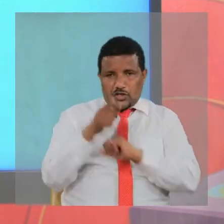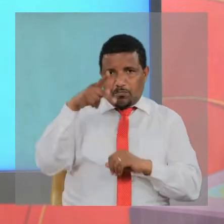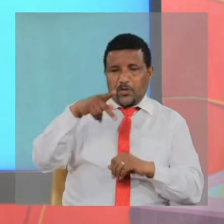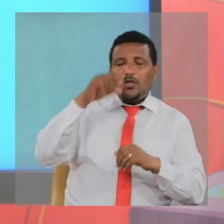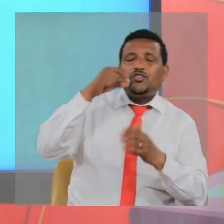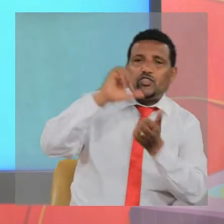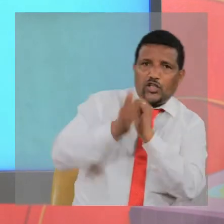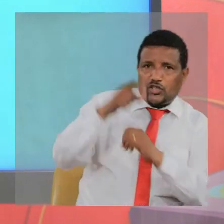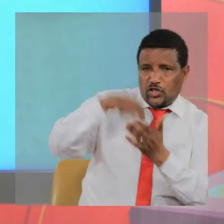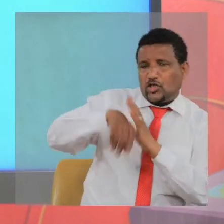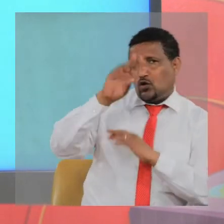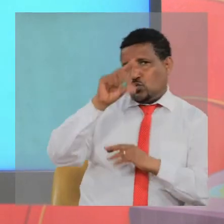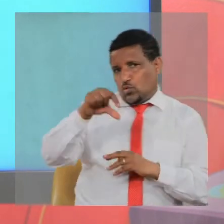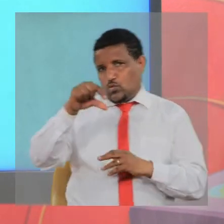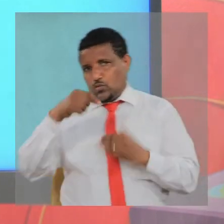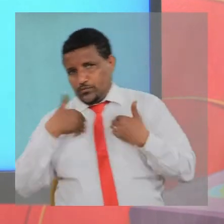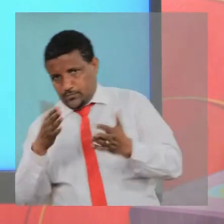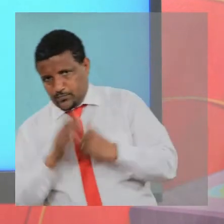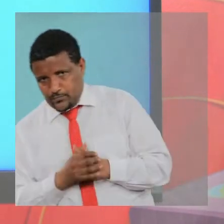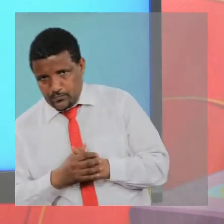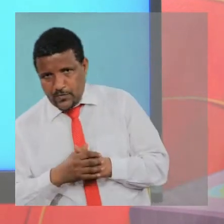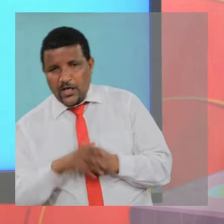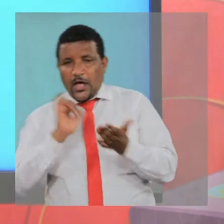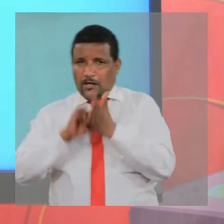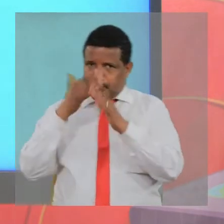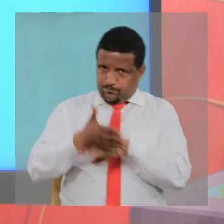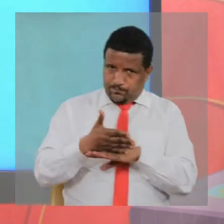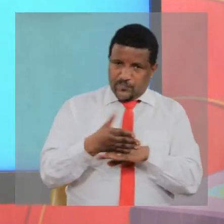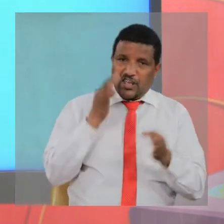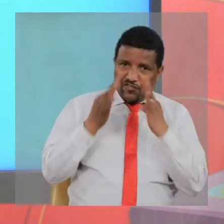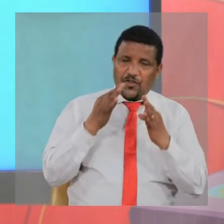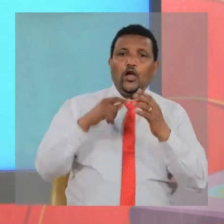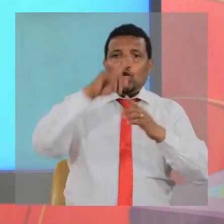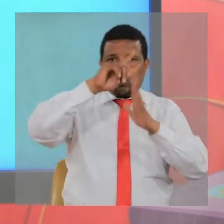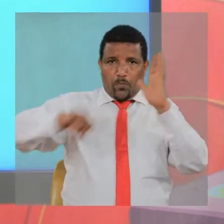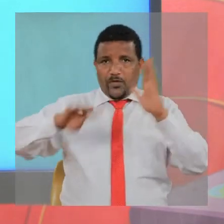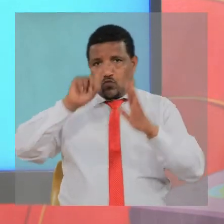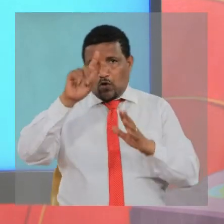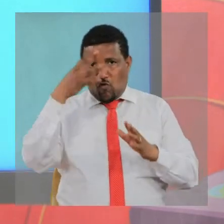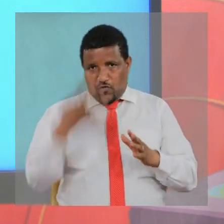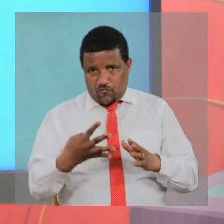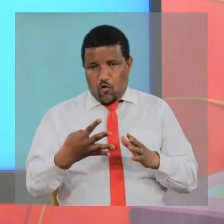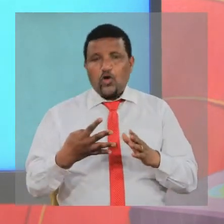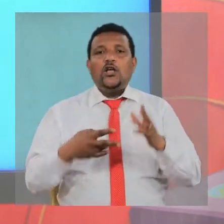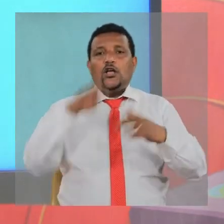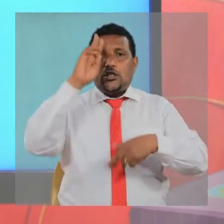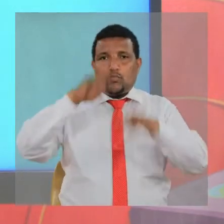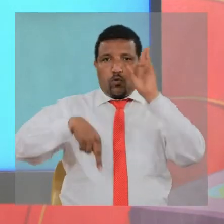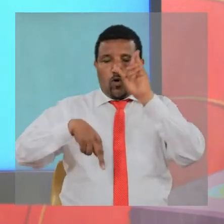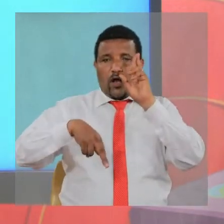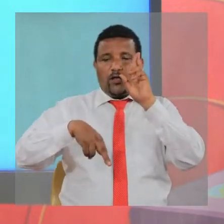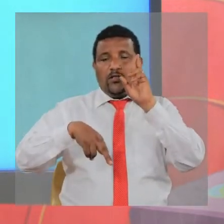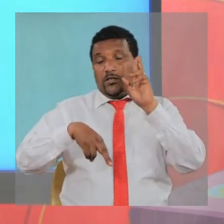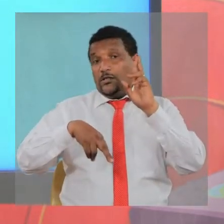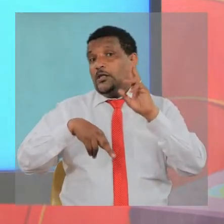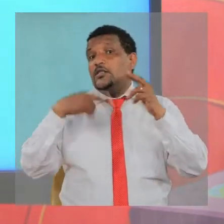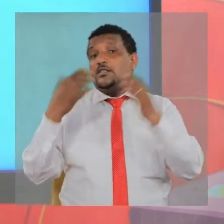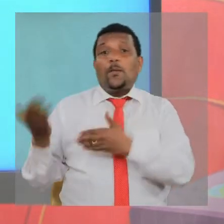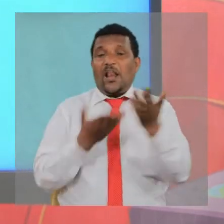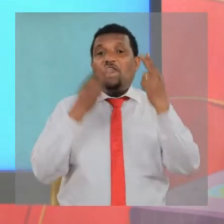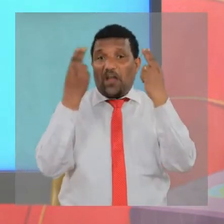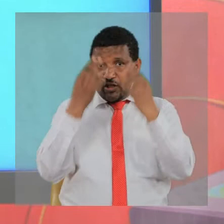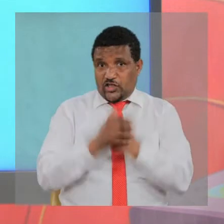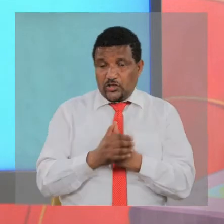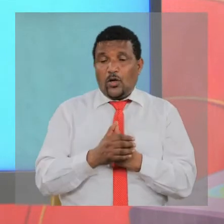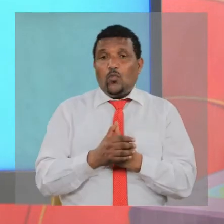changing Q, and then if the slope is 1 over 4, the reciprocal of the slope of the supply function will be the